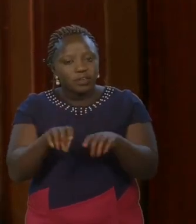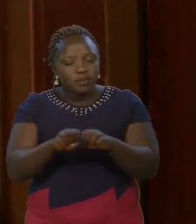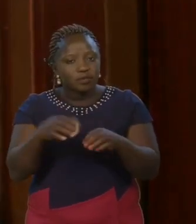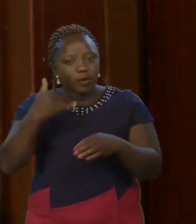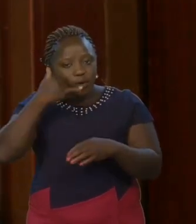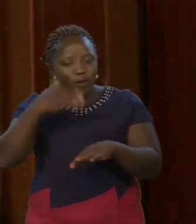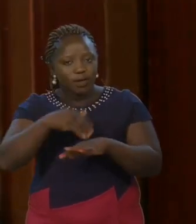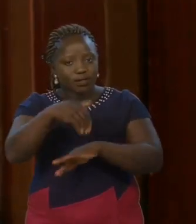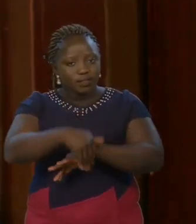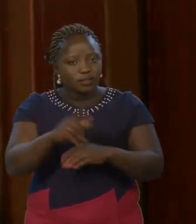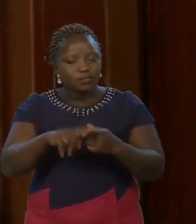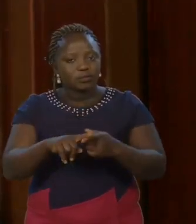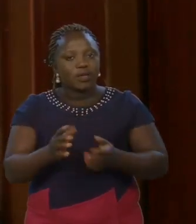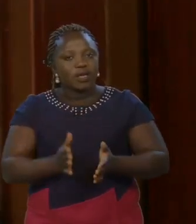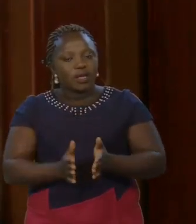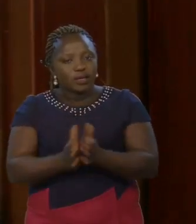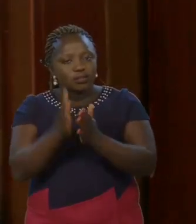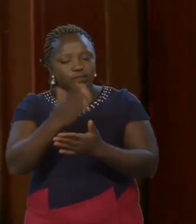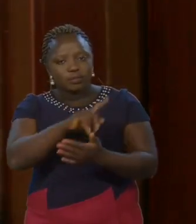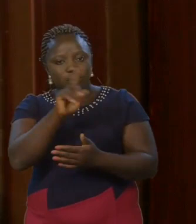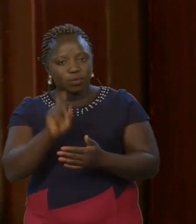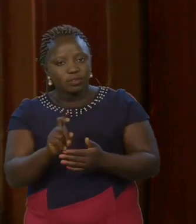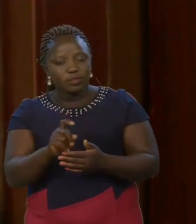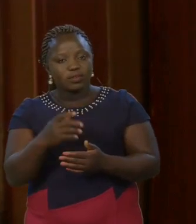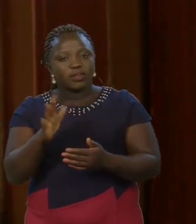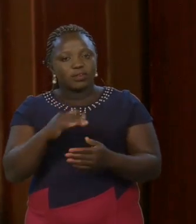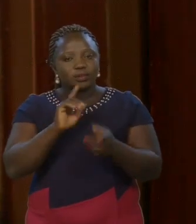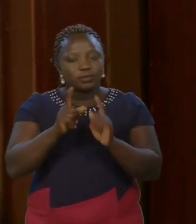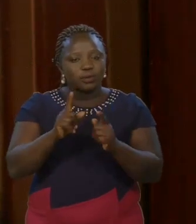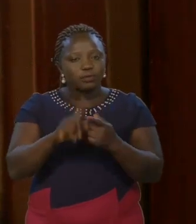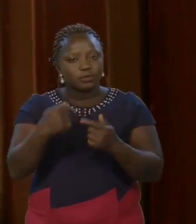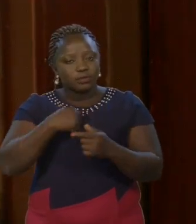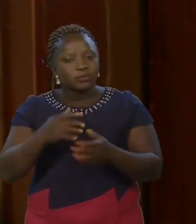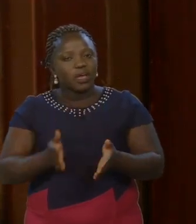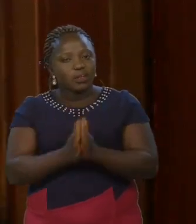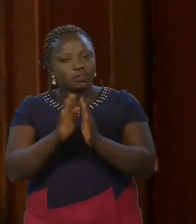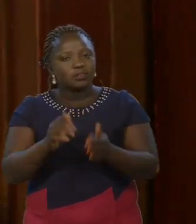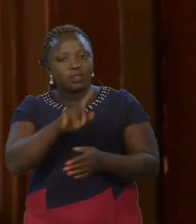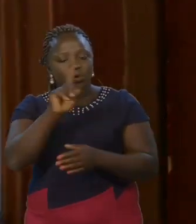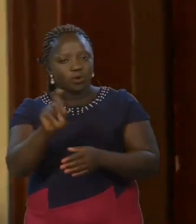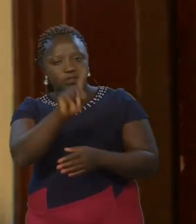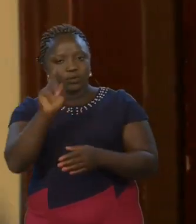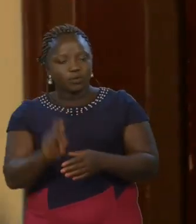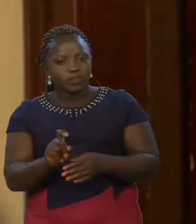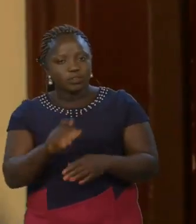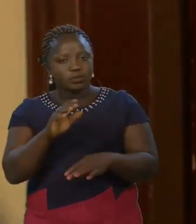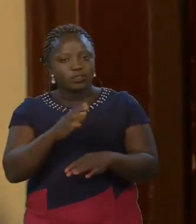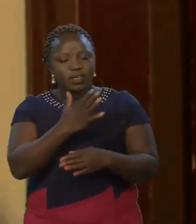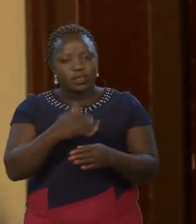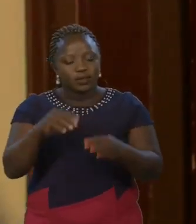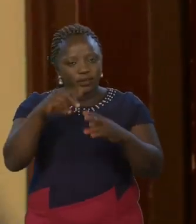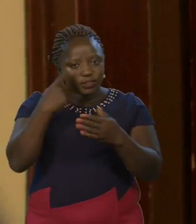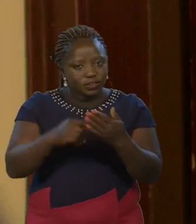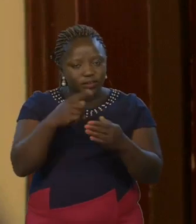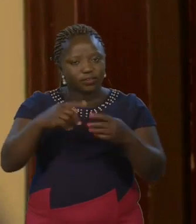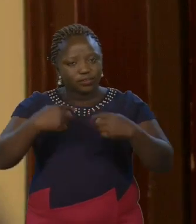night, like they meet me at home, like on phone, via phone. They talk to me almost always, asking questions. You know, some